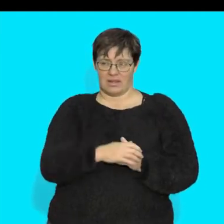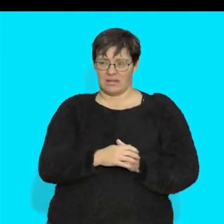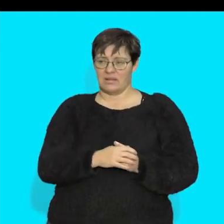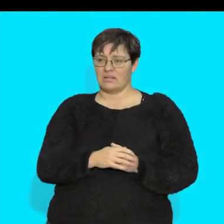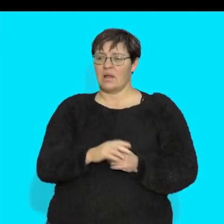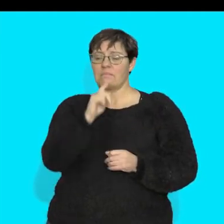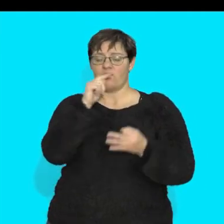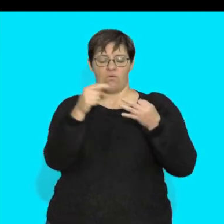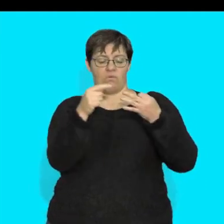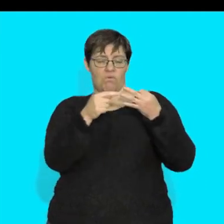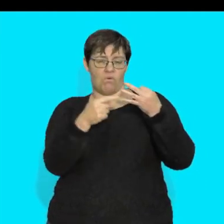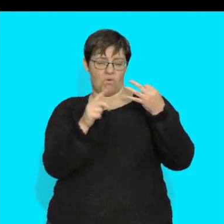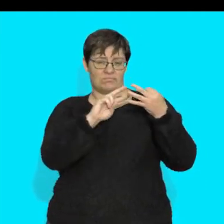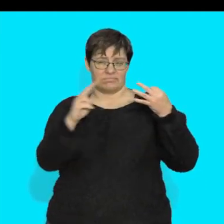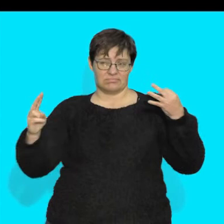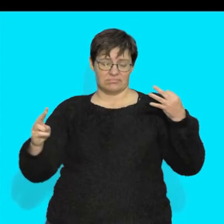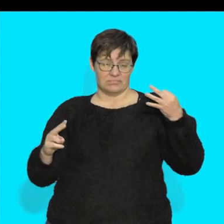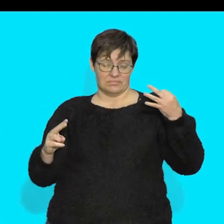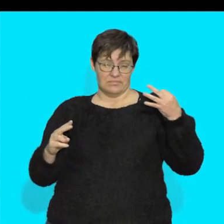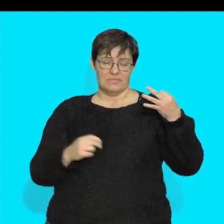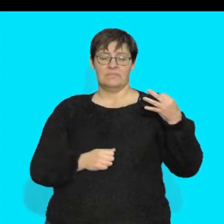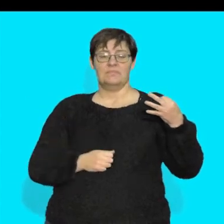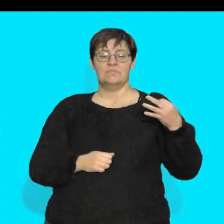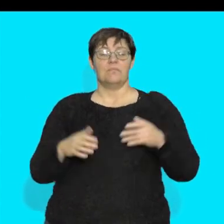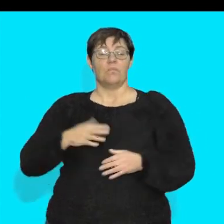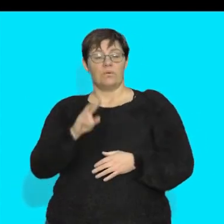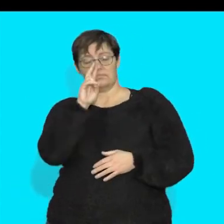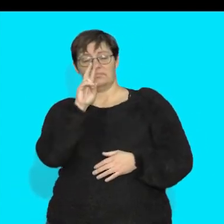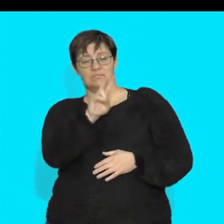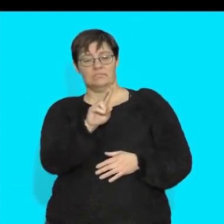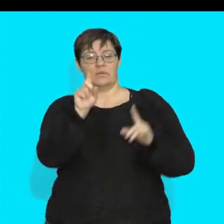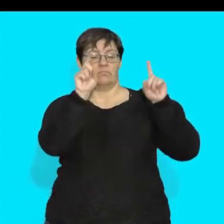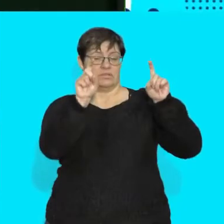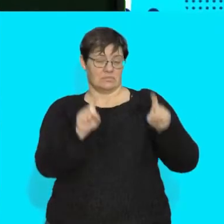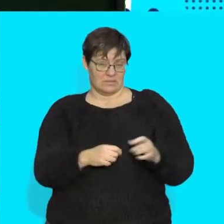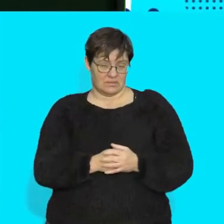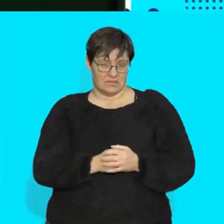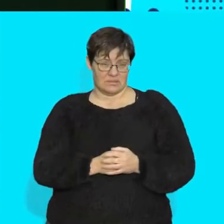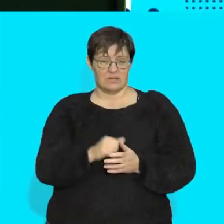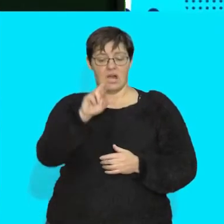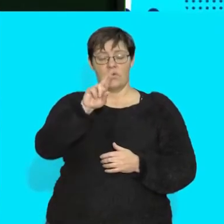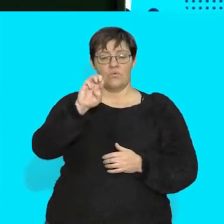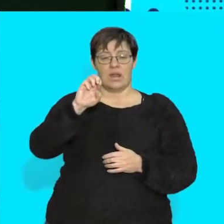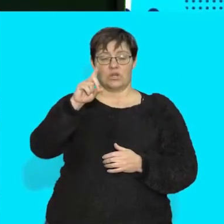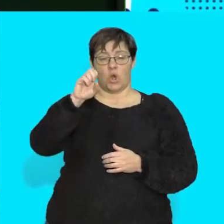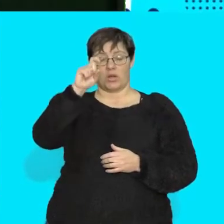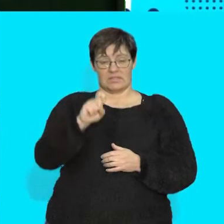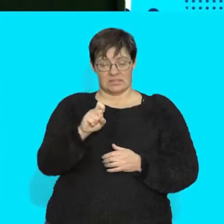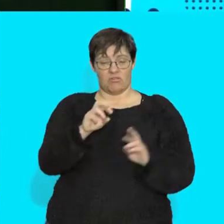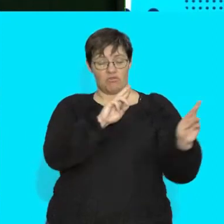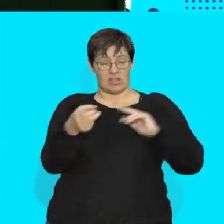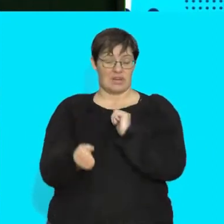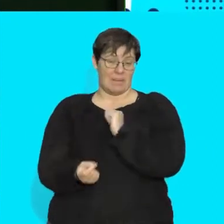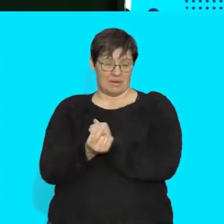go and look at the types of cells, I want to go through the principles of the redox reactions taking